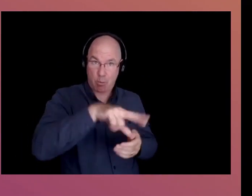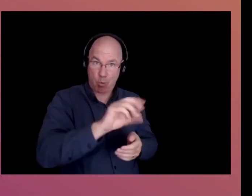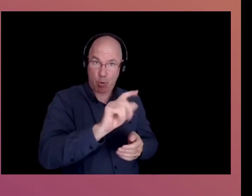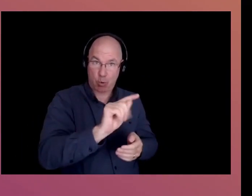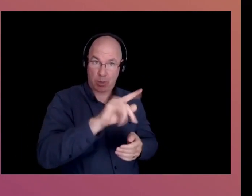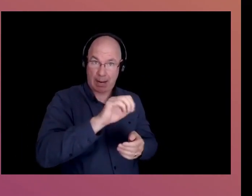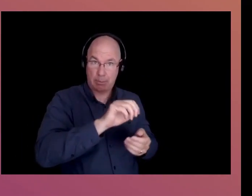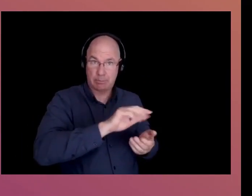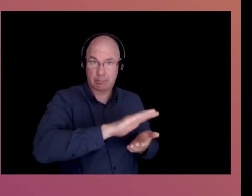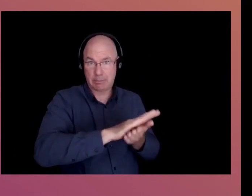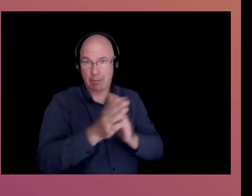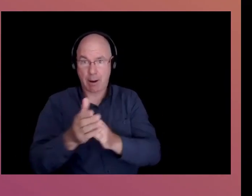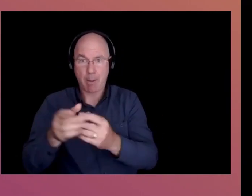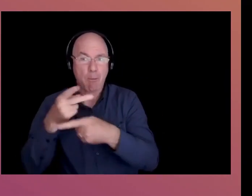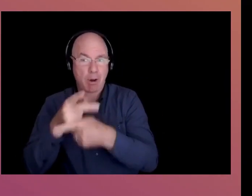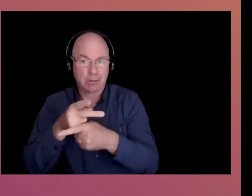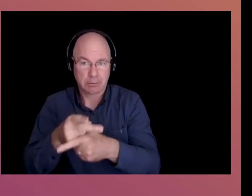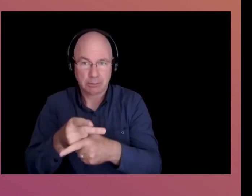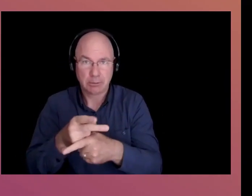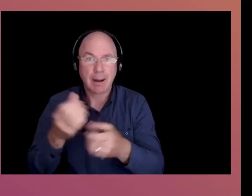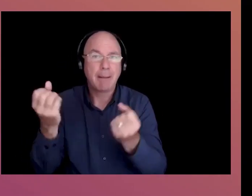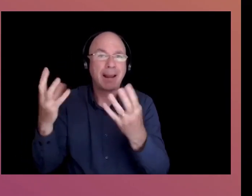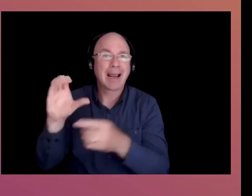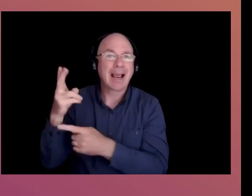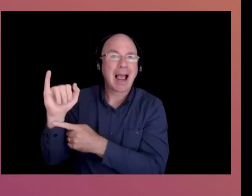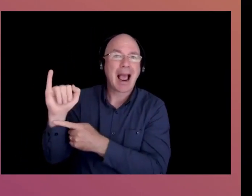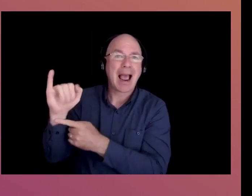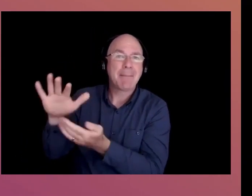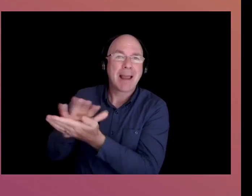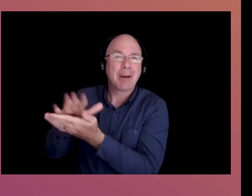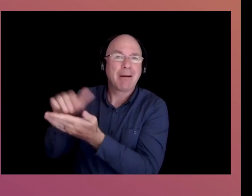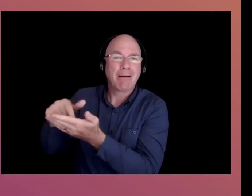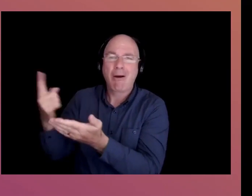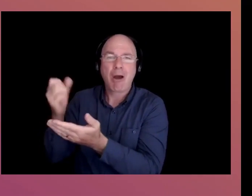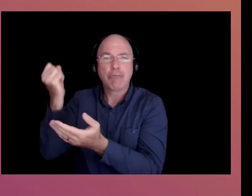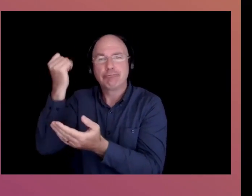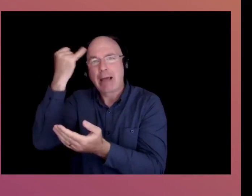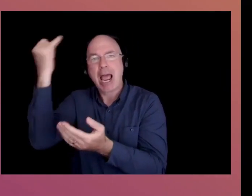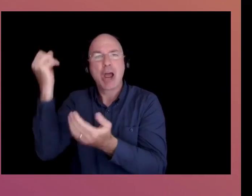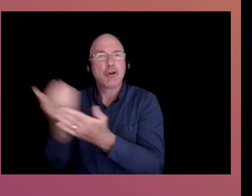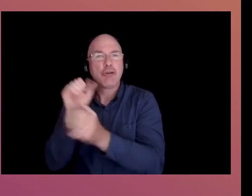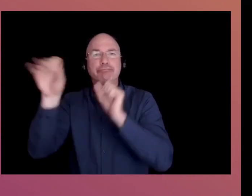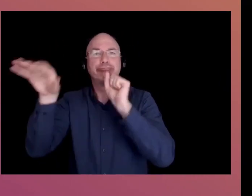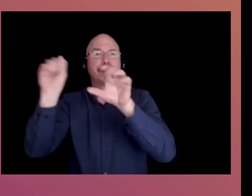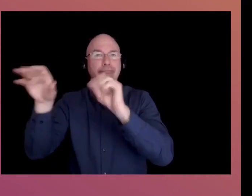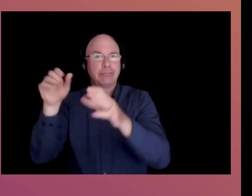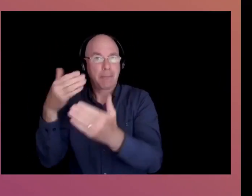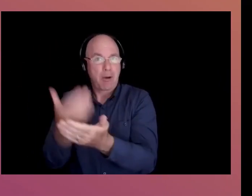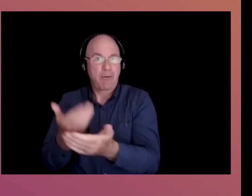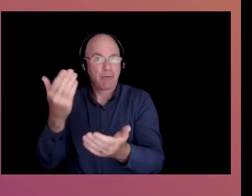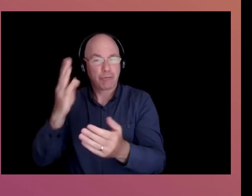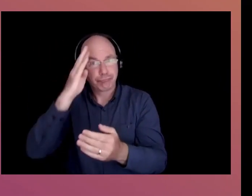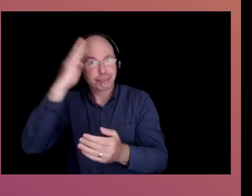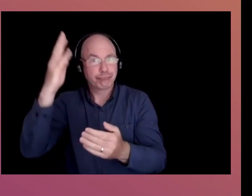Many CHI papers introduce new ideas and prove the novelty, effectiveness,